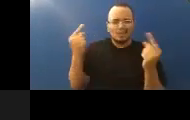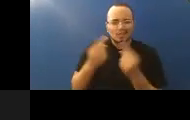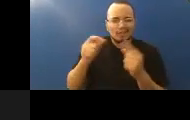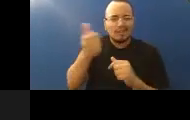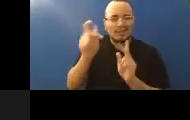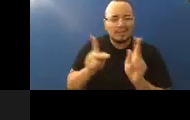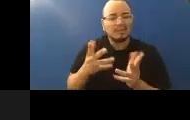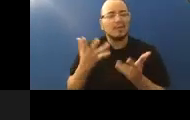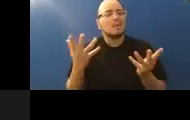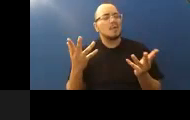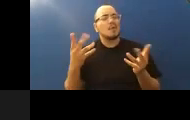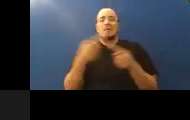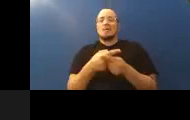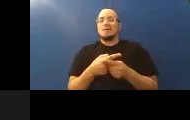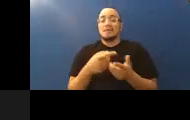that.